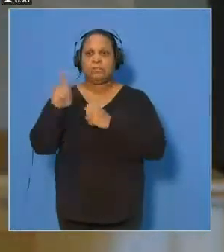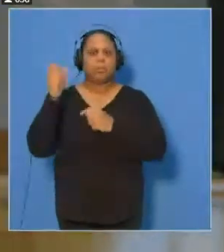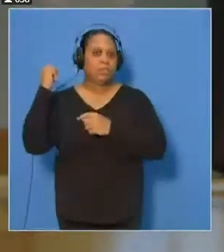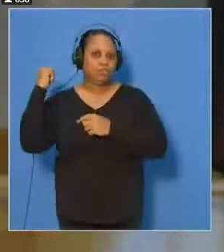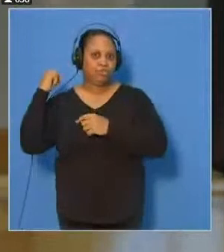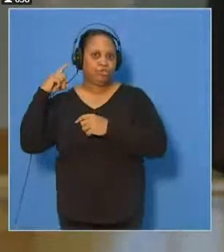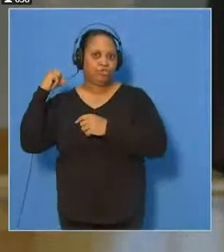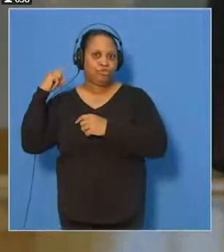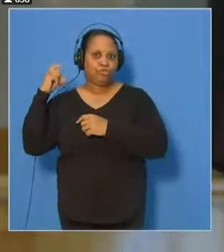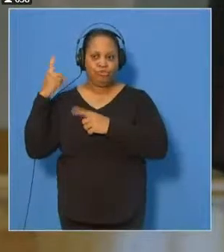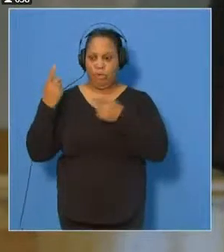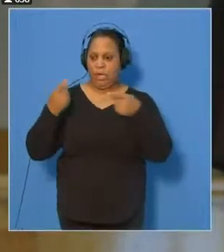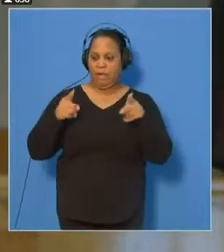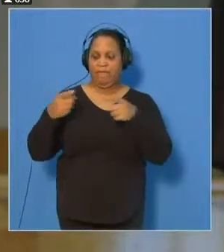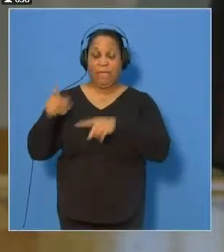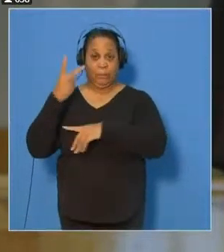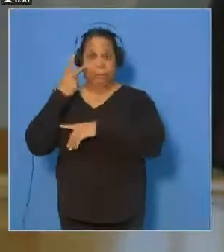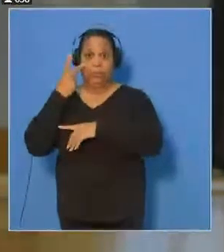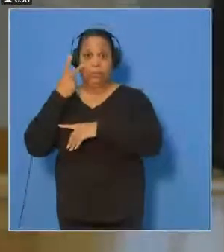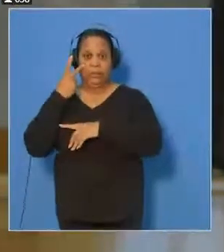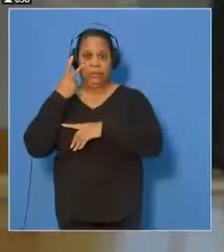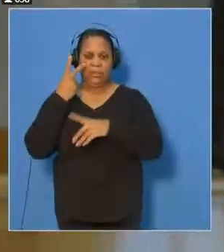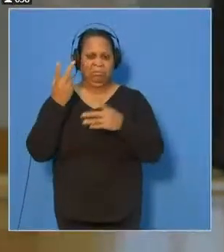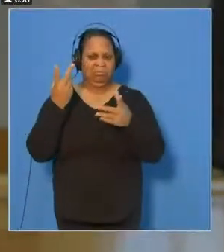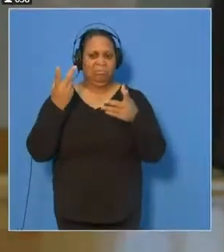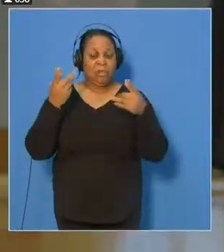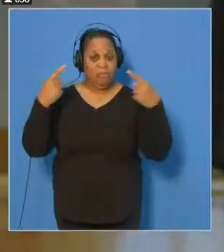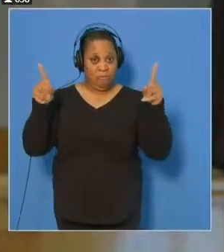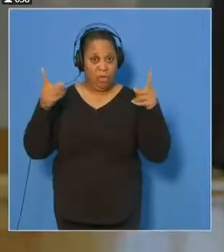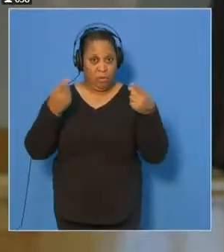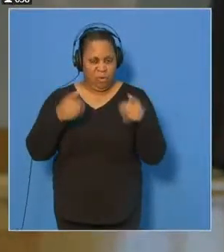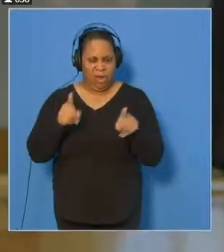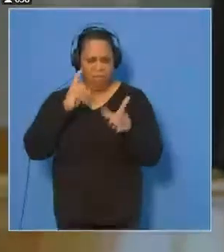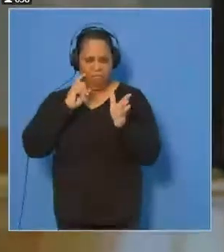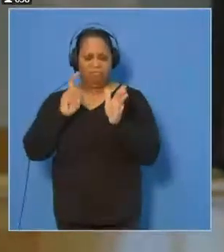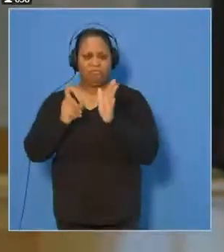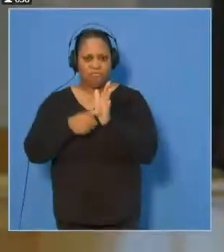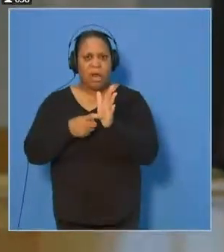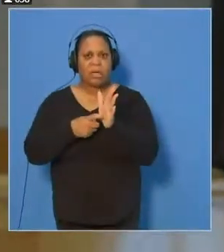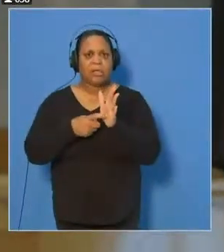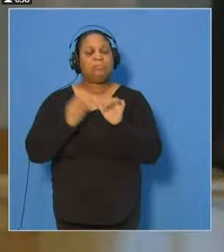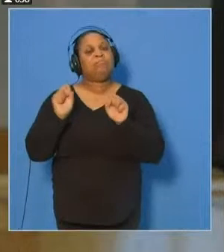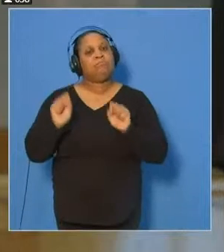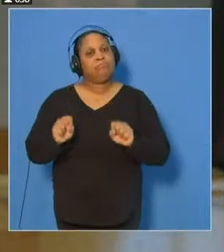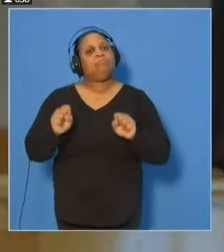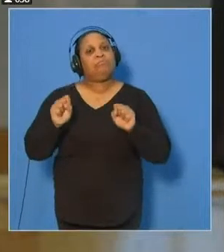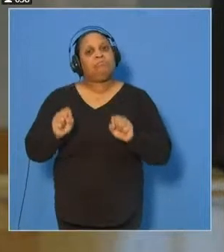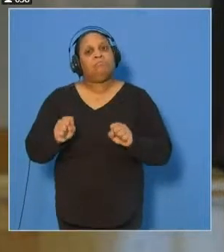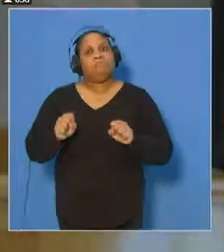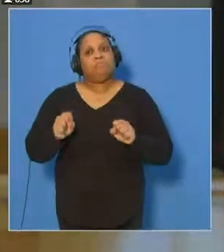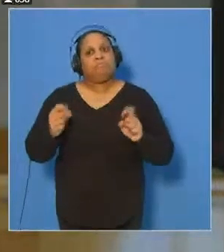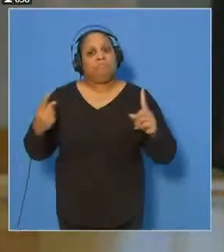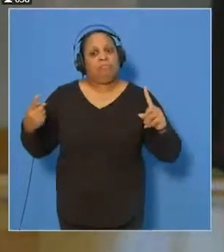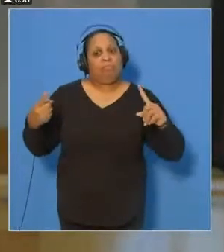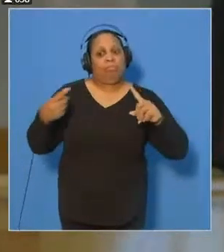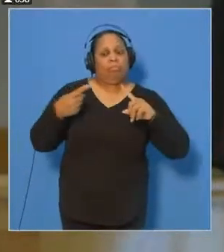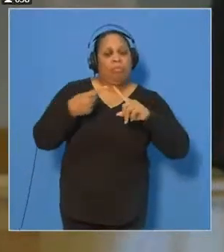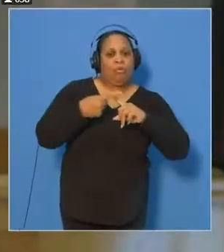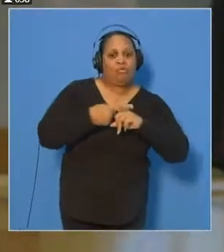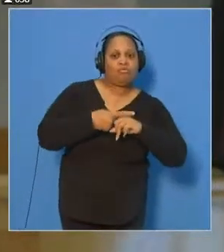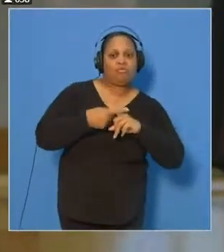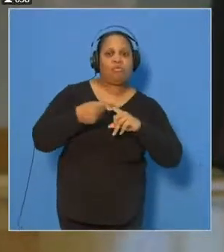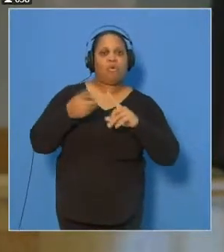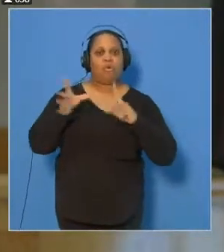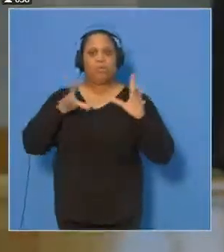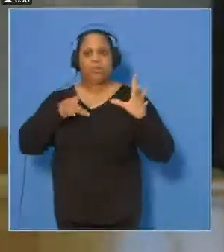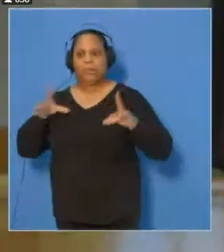we were seeing on the ground, when we recognized that there was a potential of cross-contamination, so to speak, with